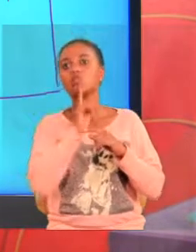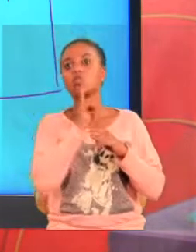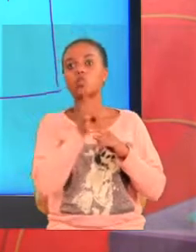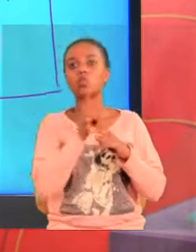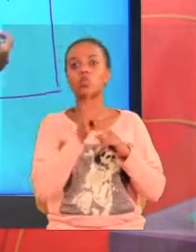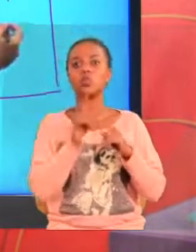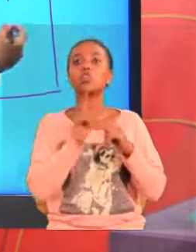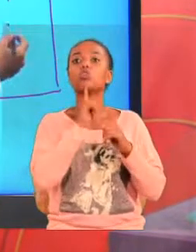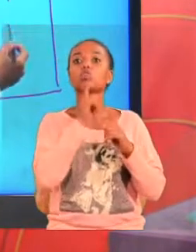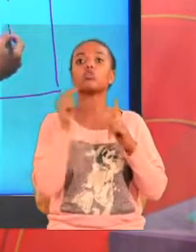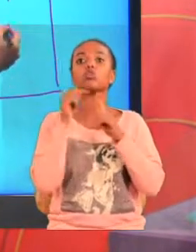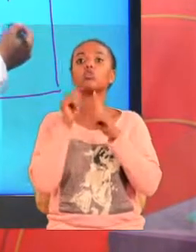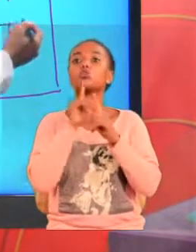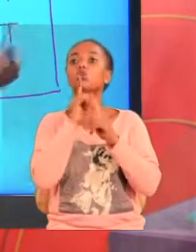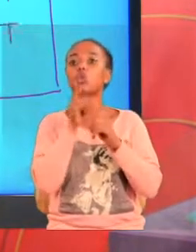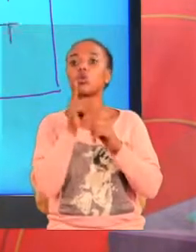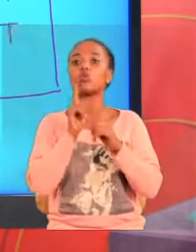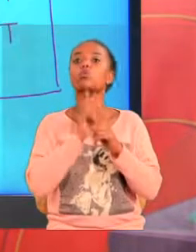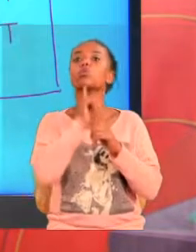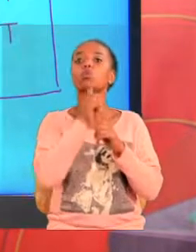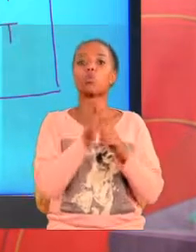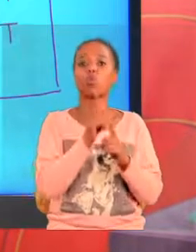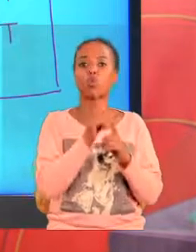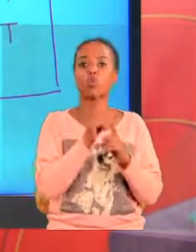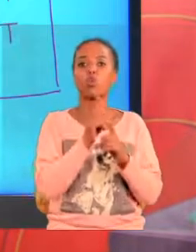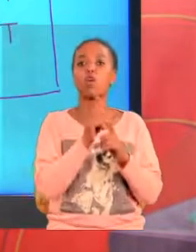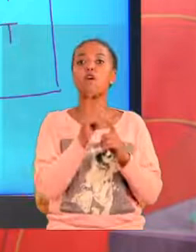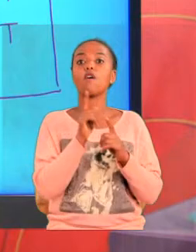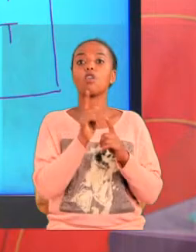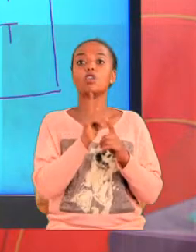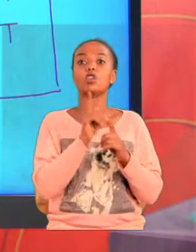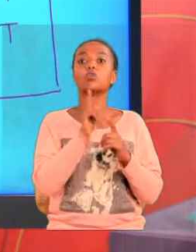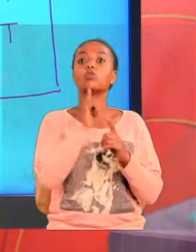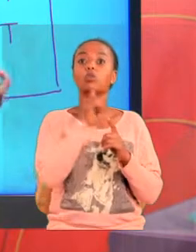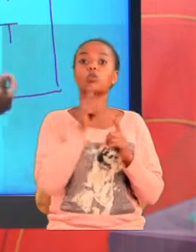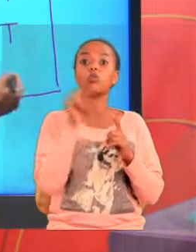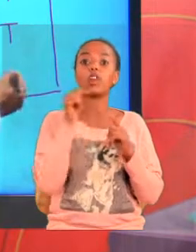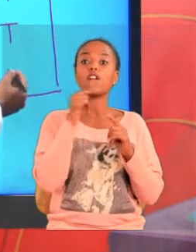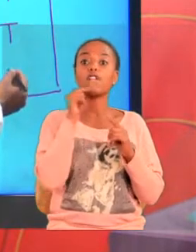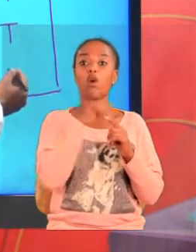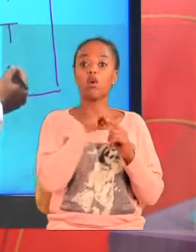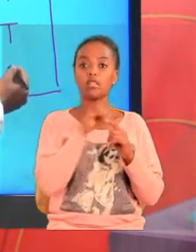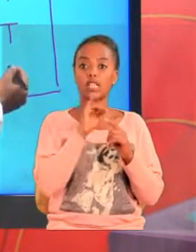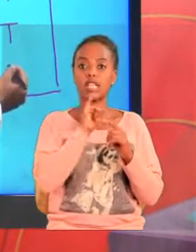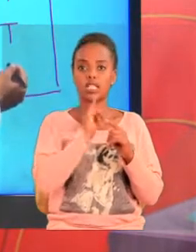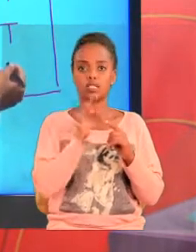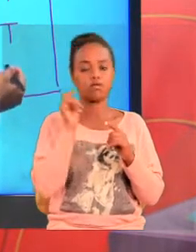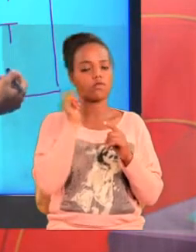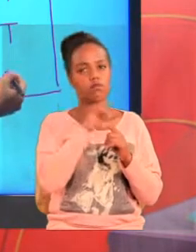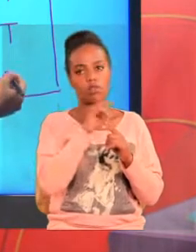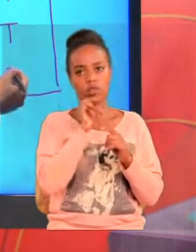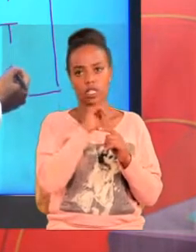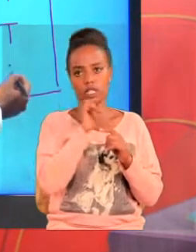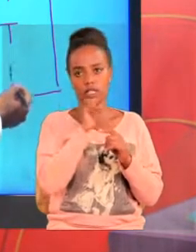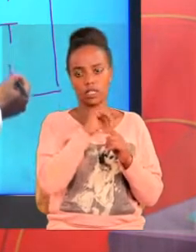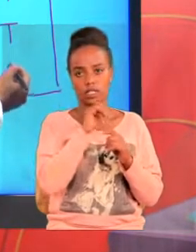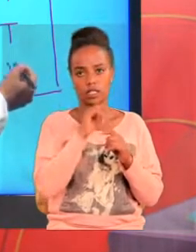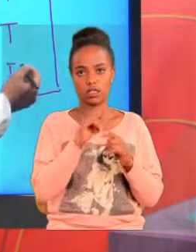True implies true, it is true. But here true implies false, it is false.